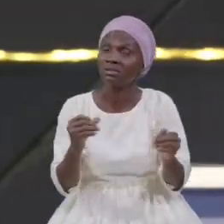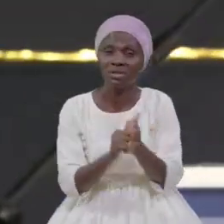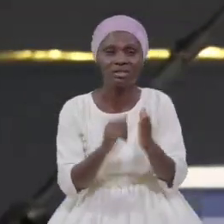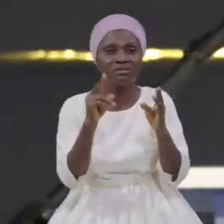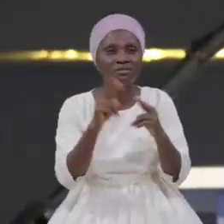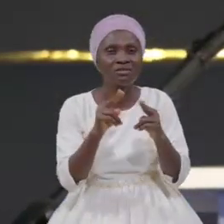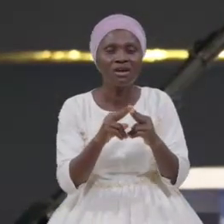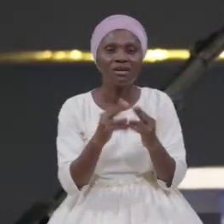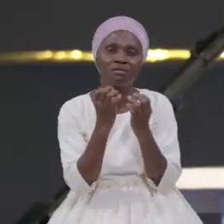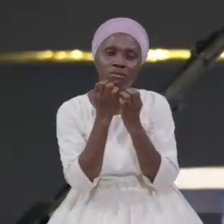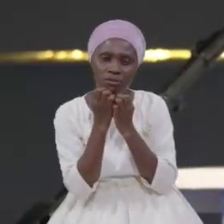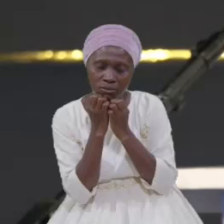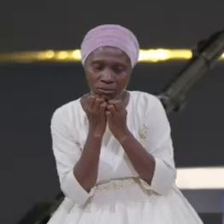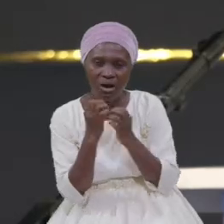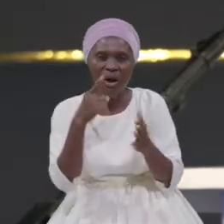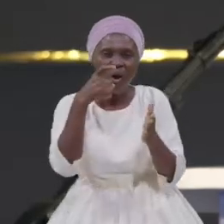costly,